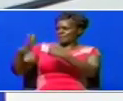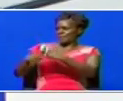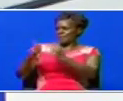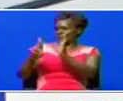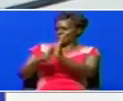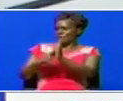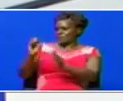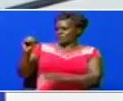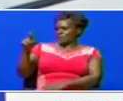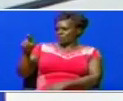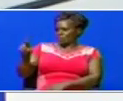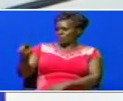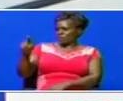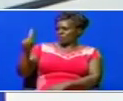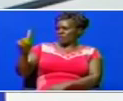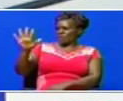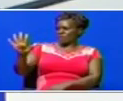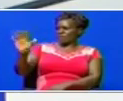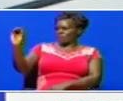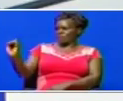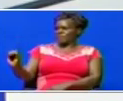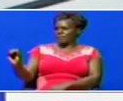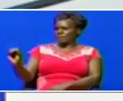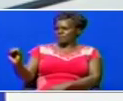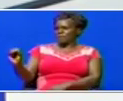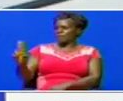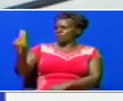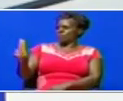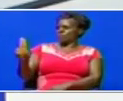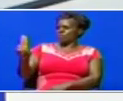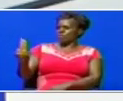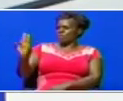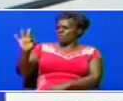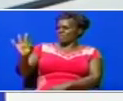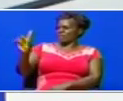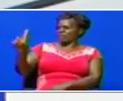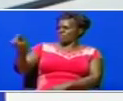representing 0.15%. Uhuru Kenyatta,